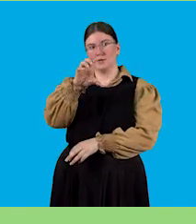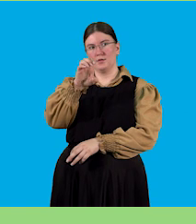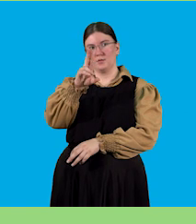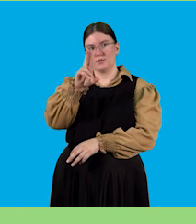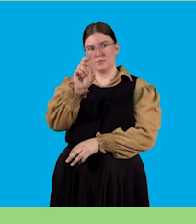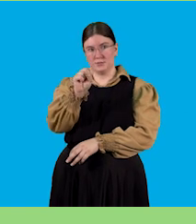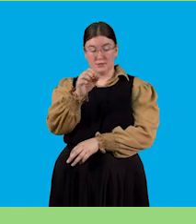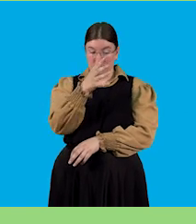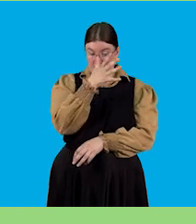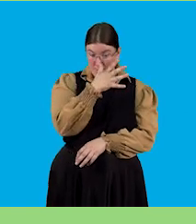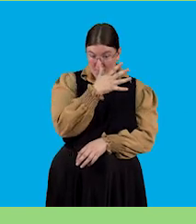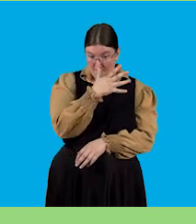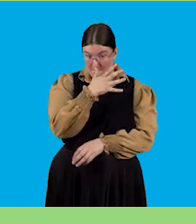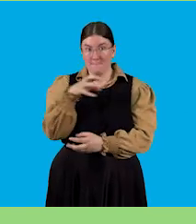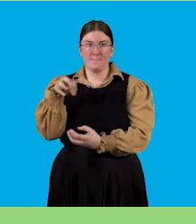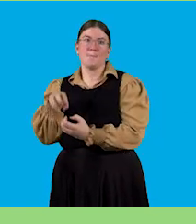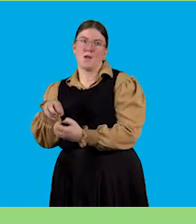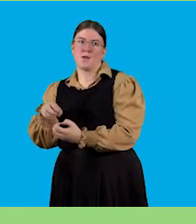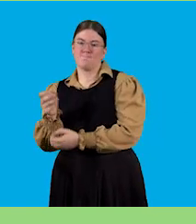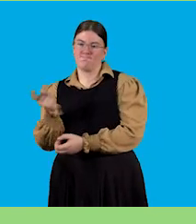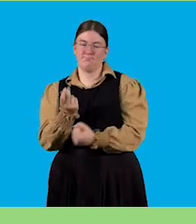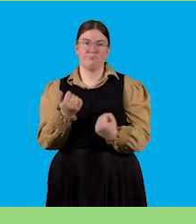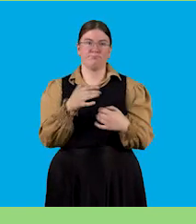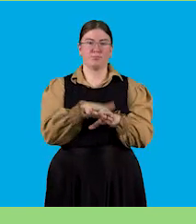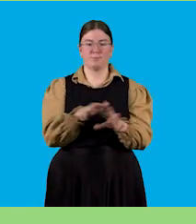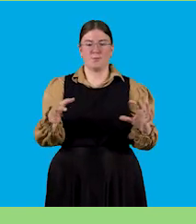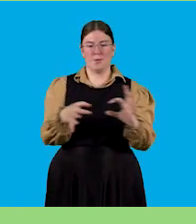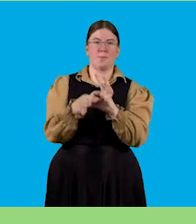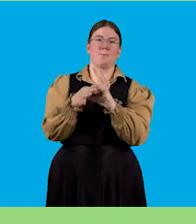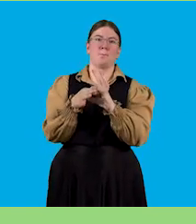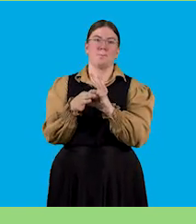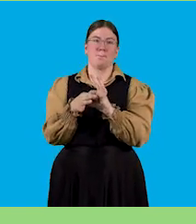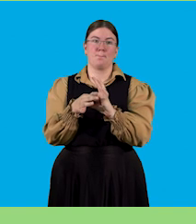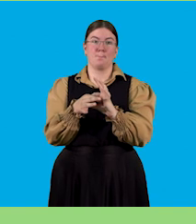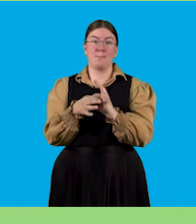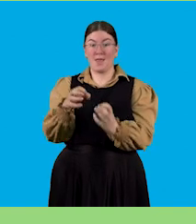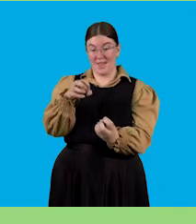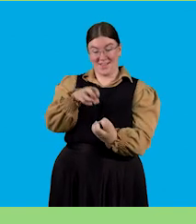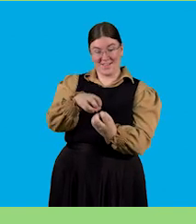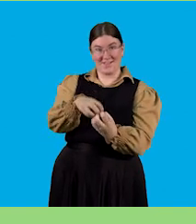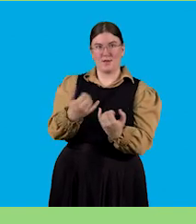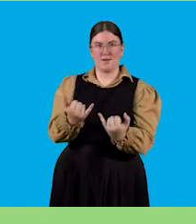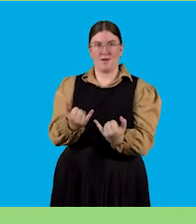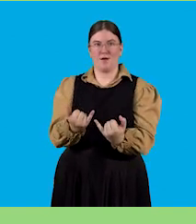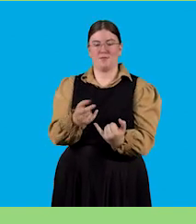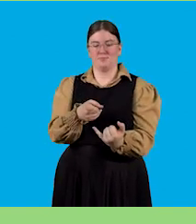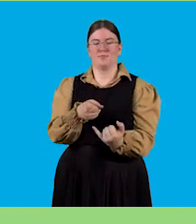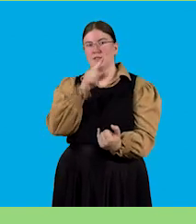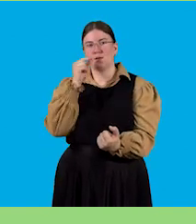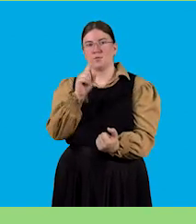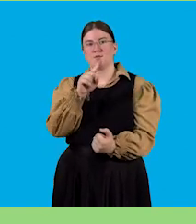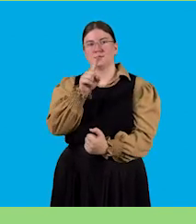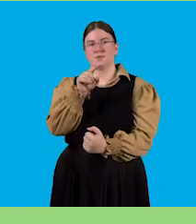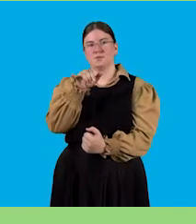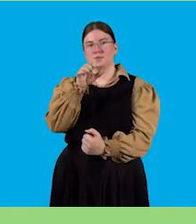the nucleus of an ovum. And then the fertilized egg, the egg that has been fertilized by the sperm cell,